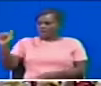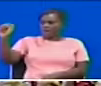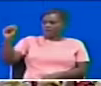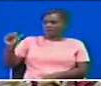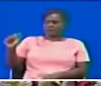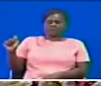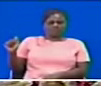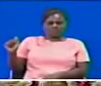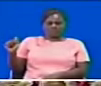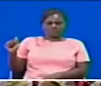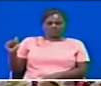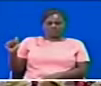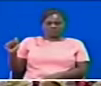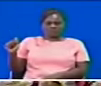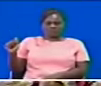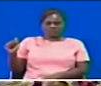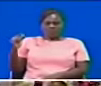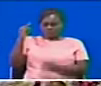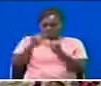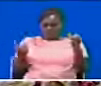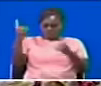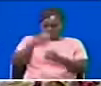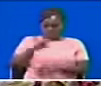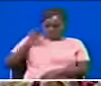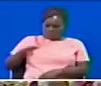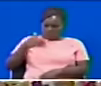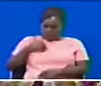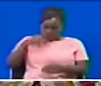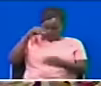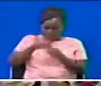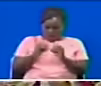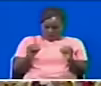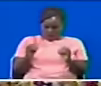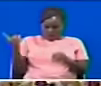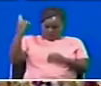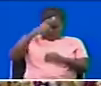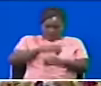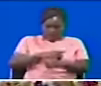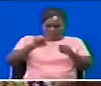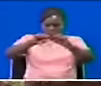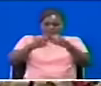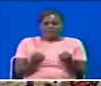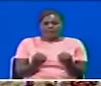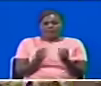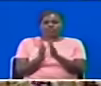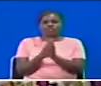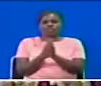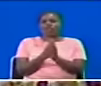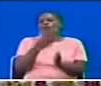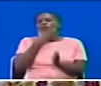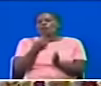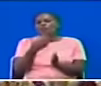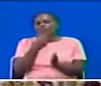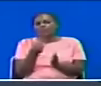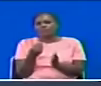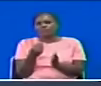call ourselves, in the end of the day, women have no borders. That is the day we shall break the ceiling for the men. So that is the day. What's